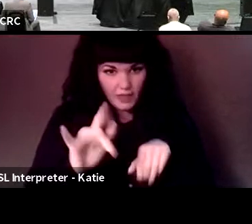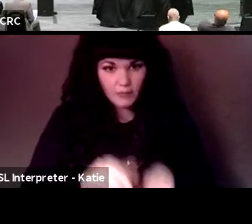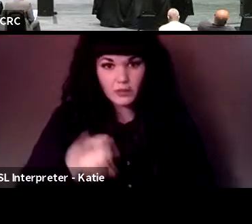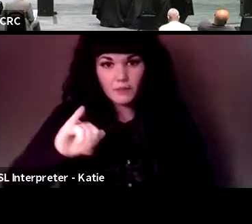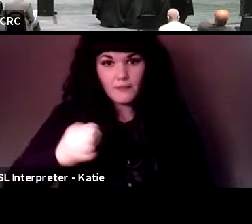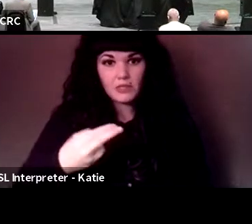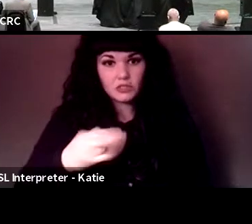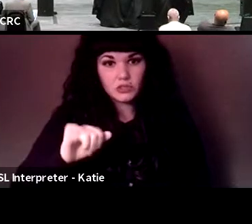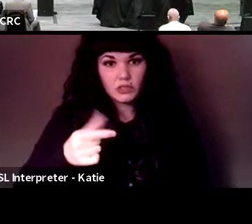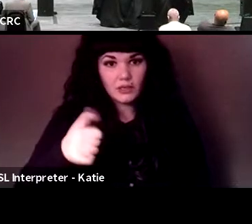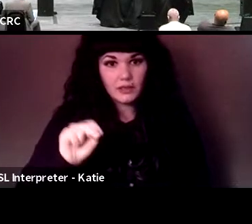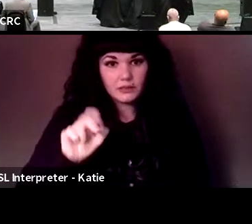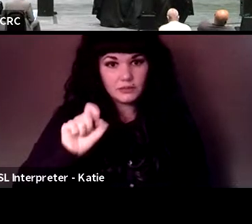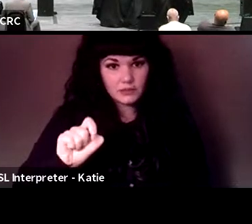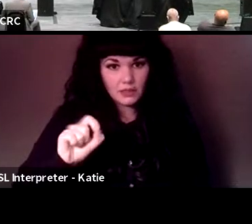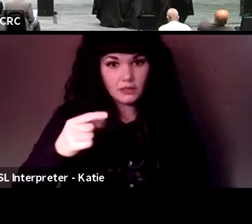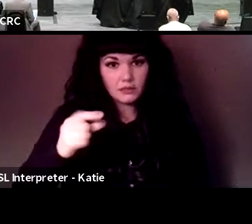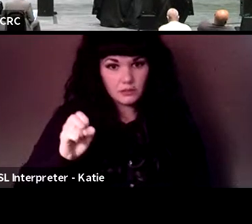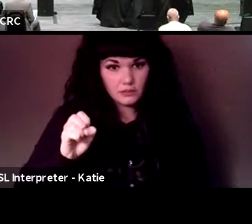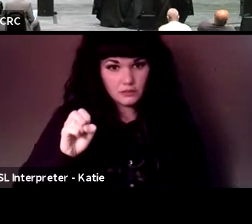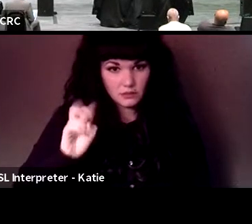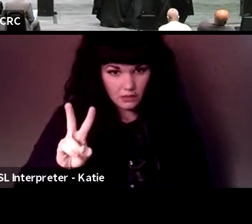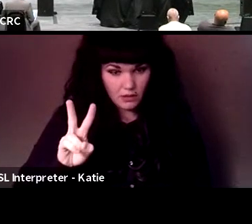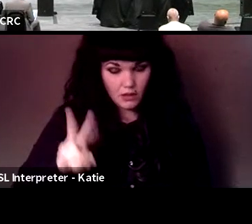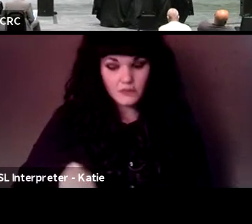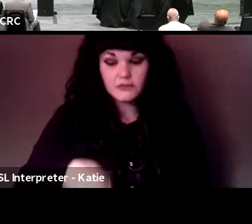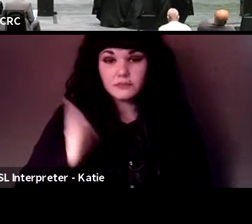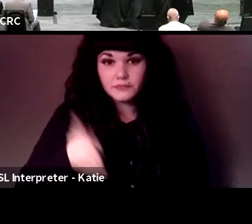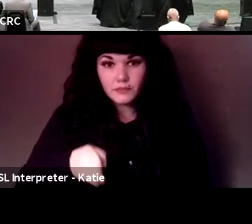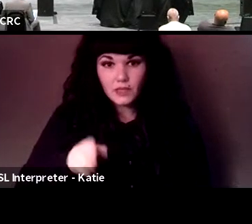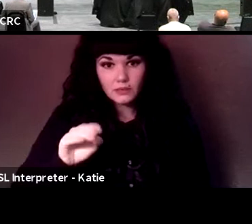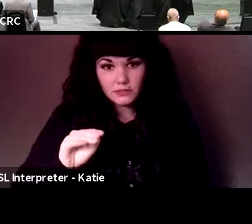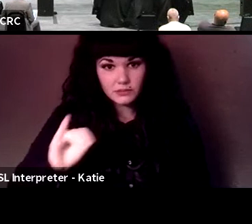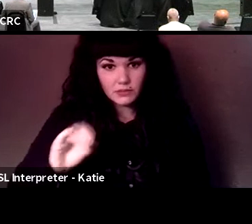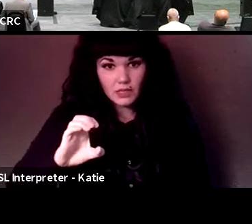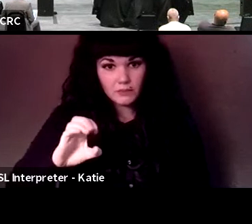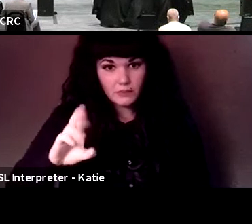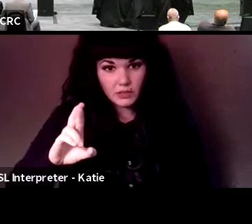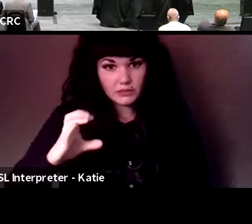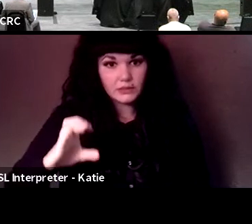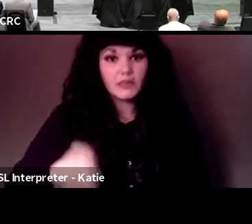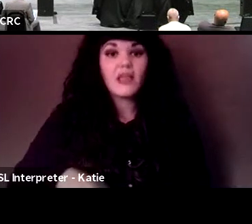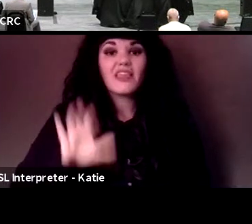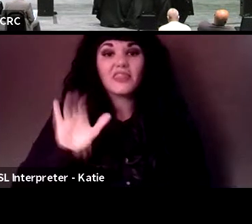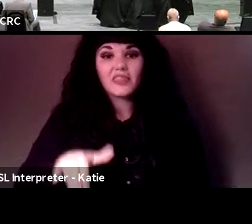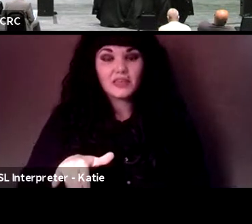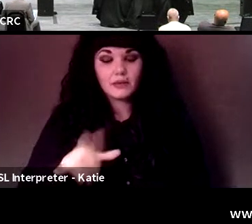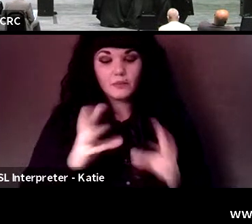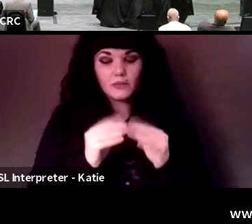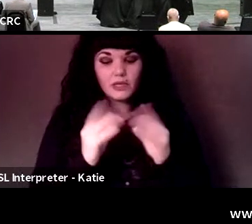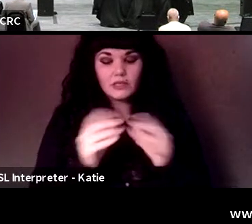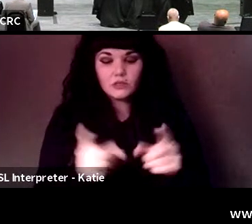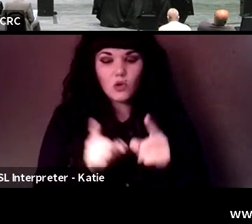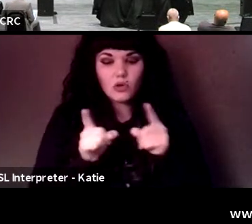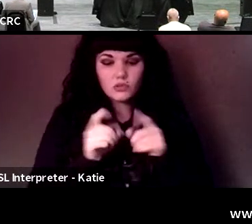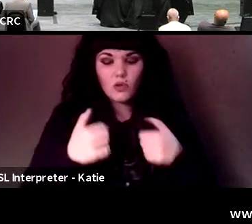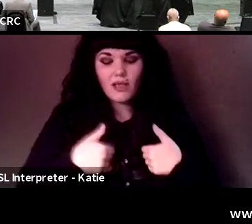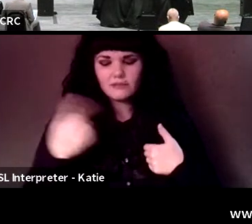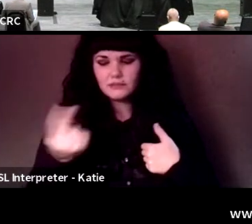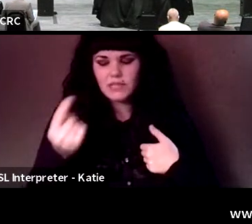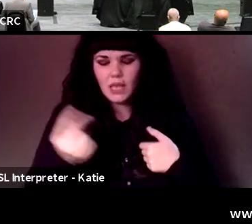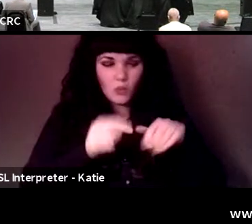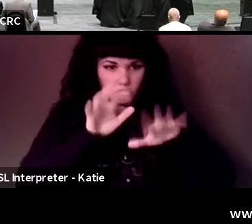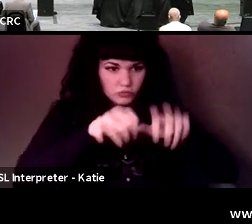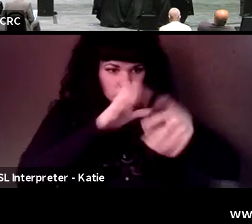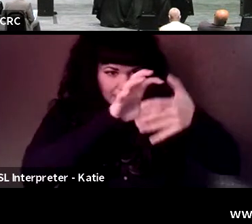michigan.gov/MICRC for viewing at a later date. This meeting is also being transcribed, and those transcriptions will be made available